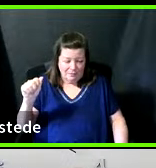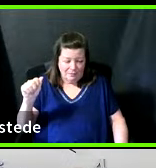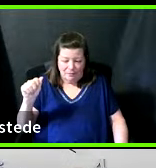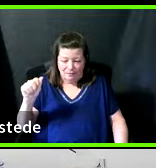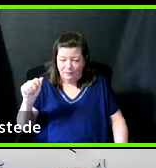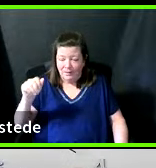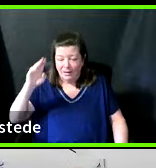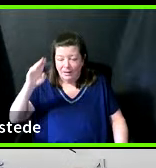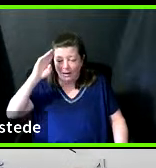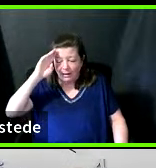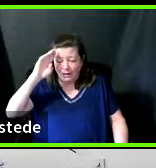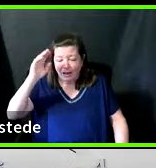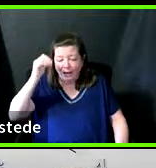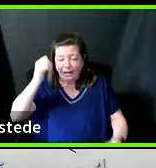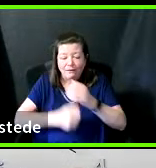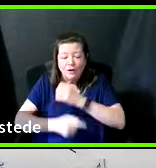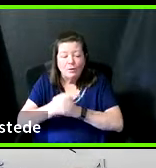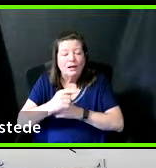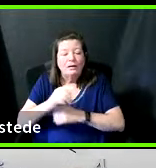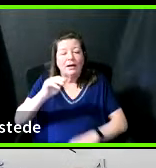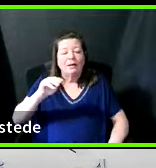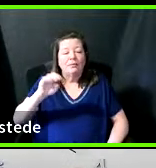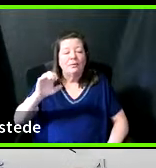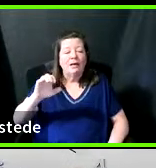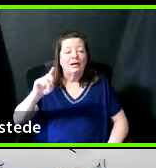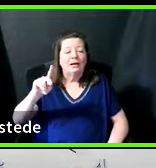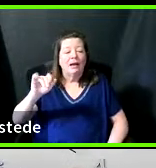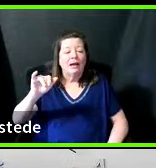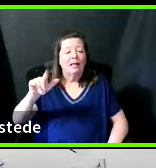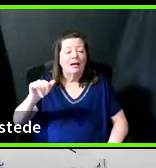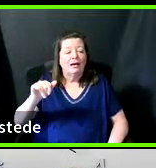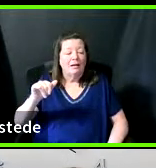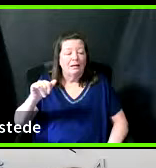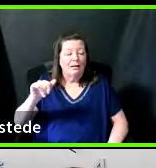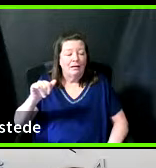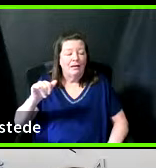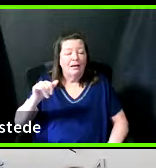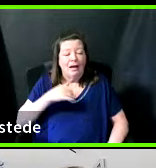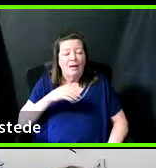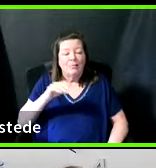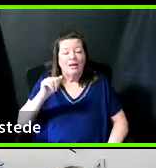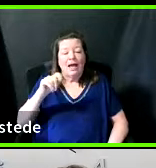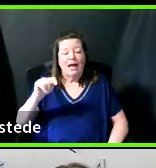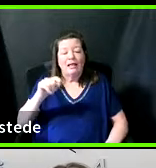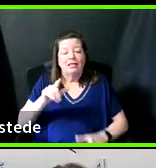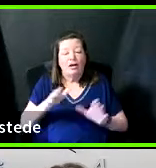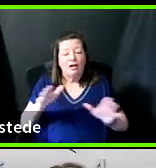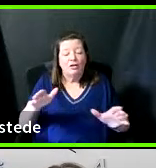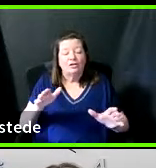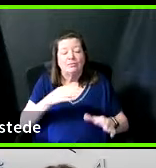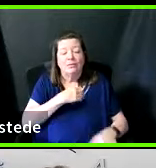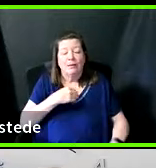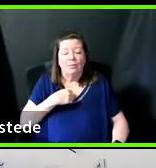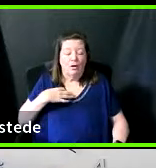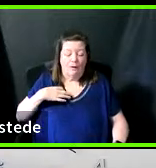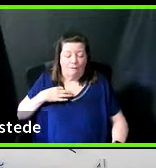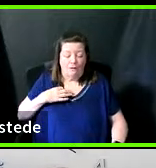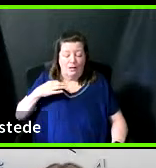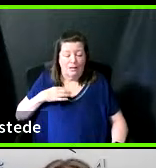Hi, everyone. I'm Michaela Williams. I am also an at-large community member. I'm volunteering here for the